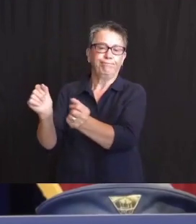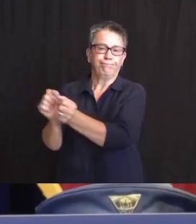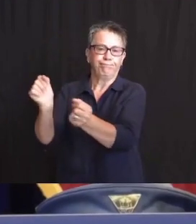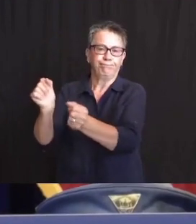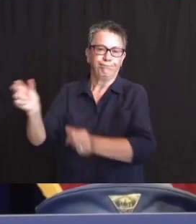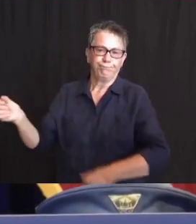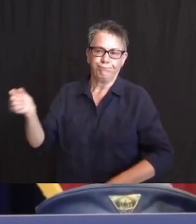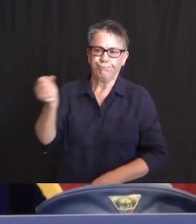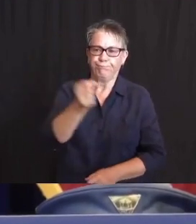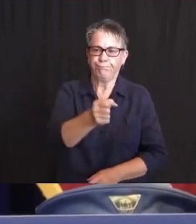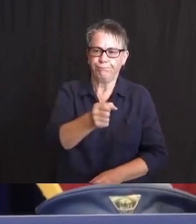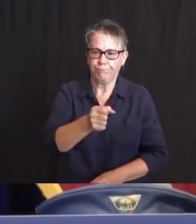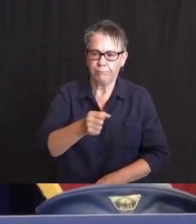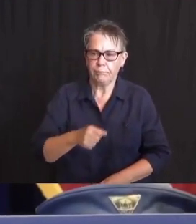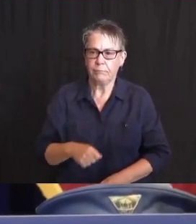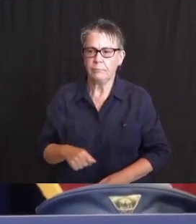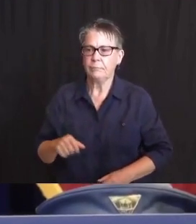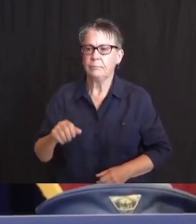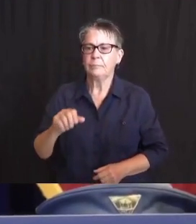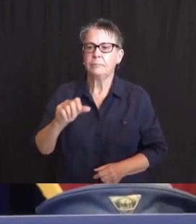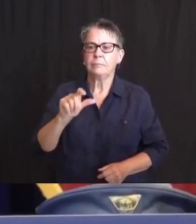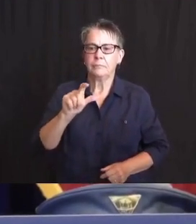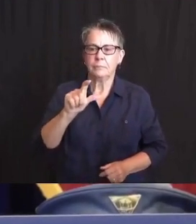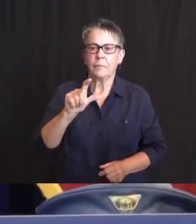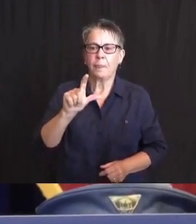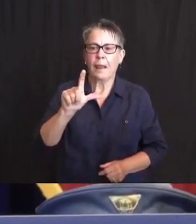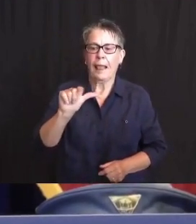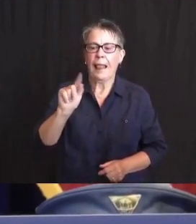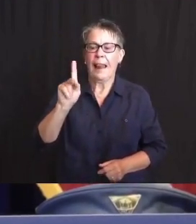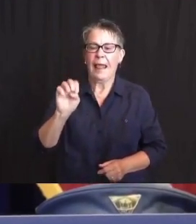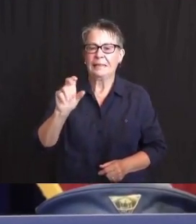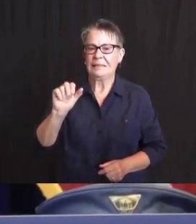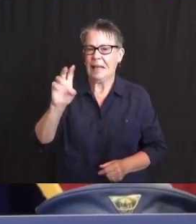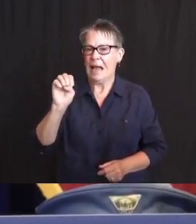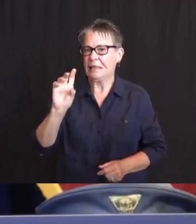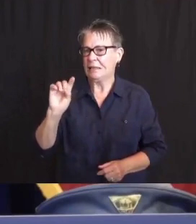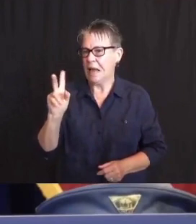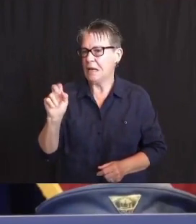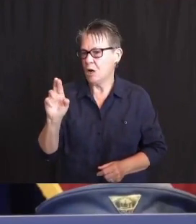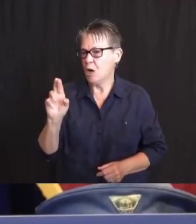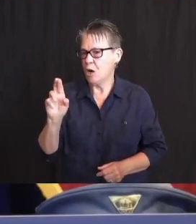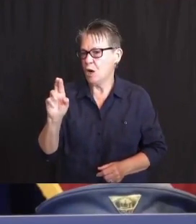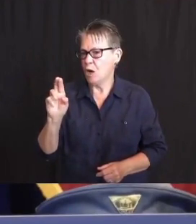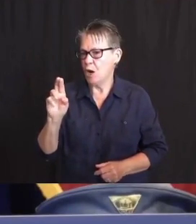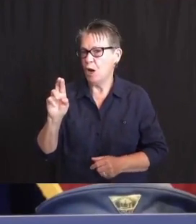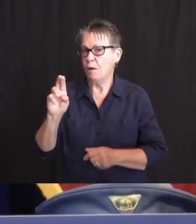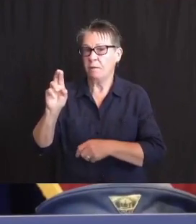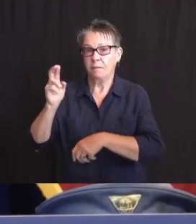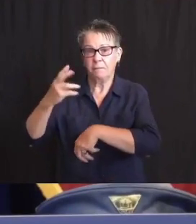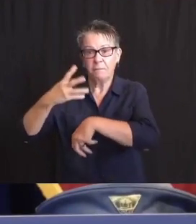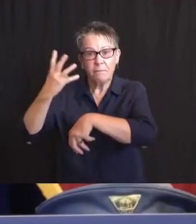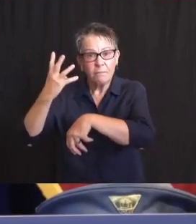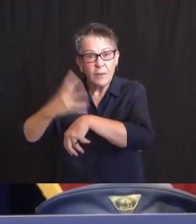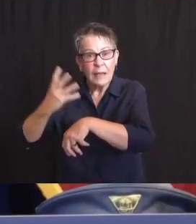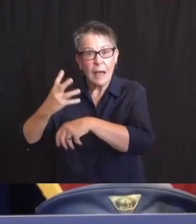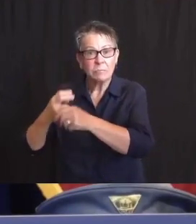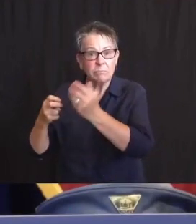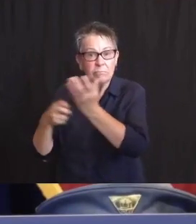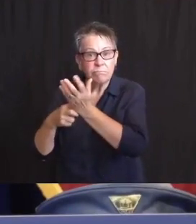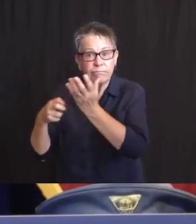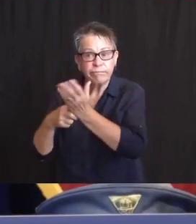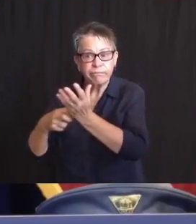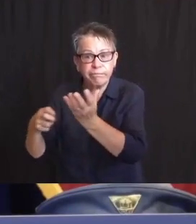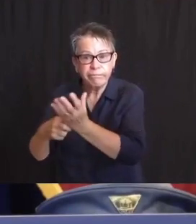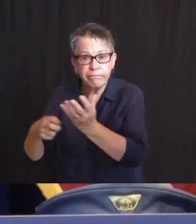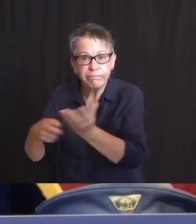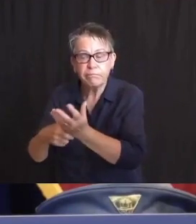4 times, Gov, for executive order violations, but today we're served with a closure order from the